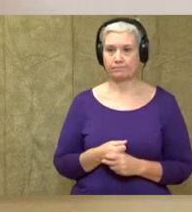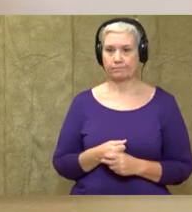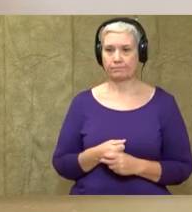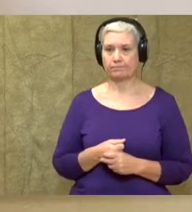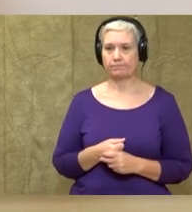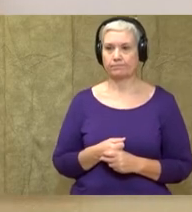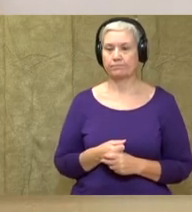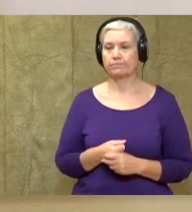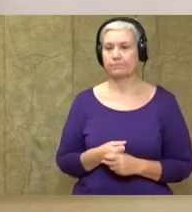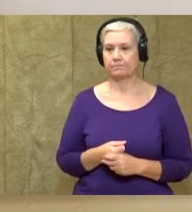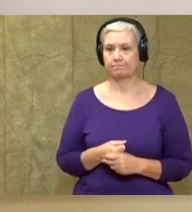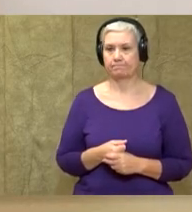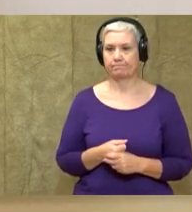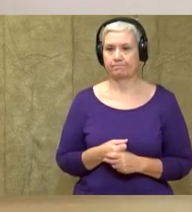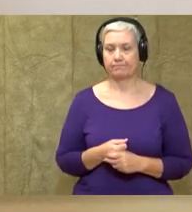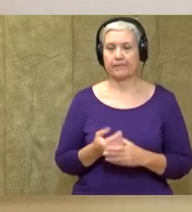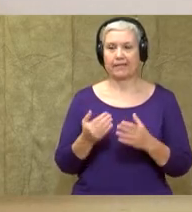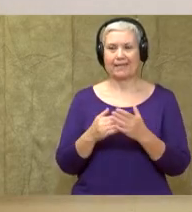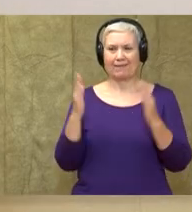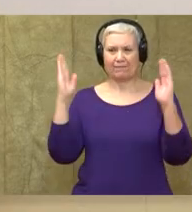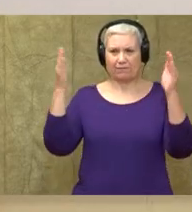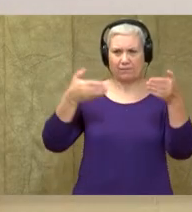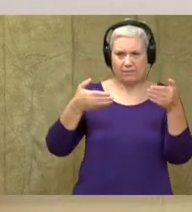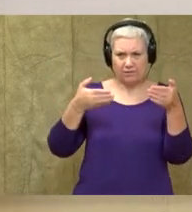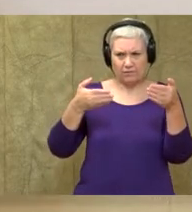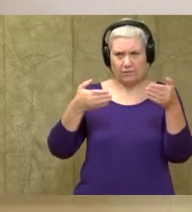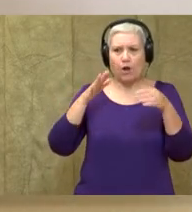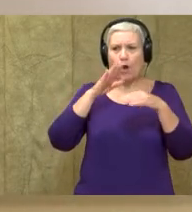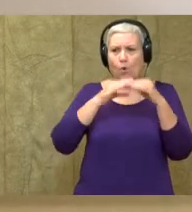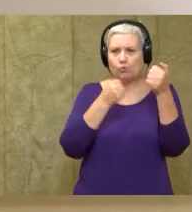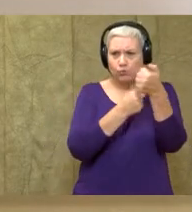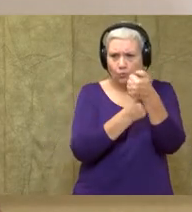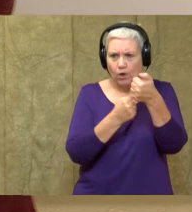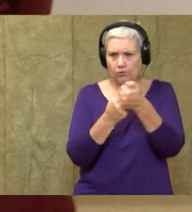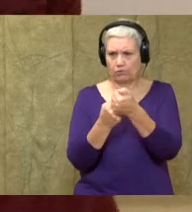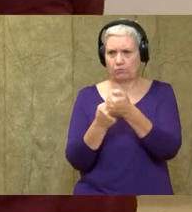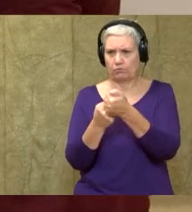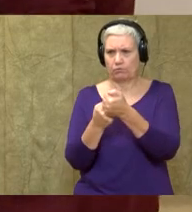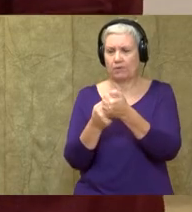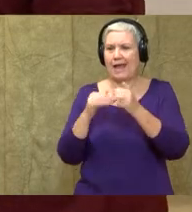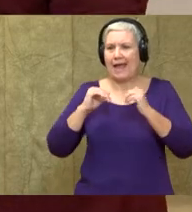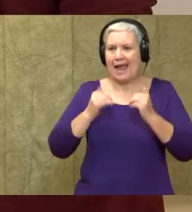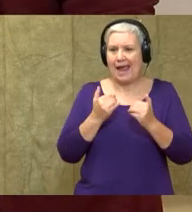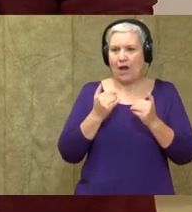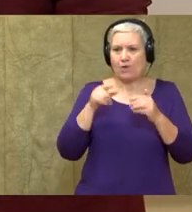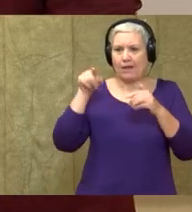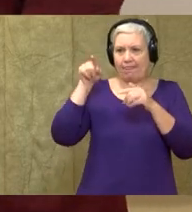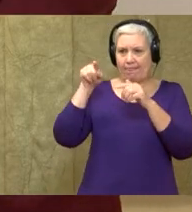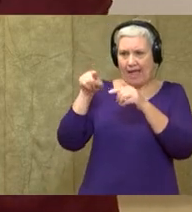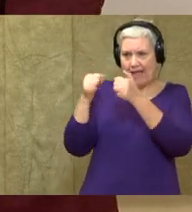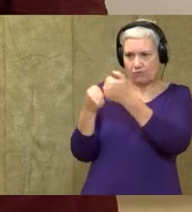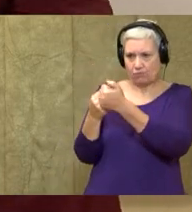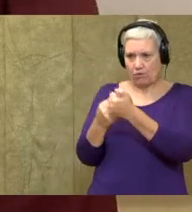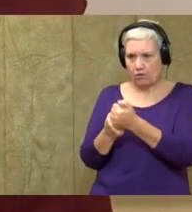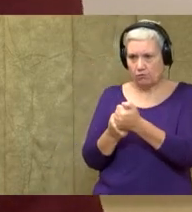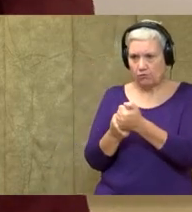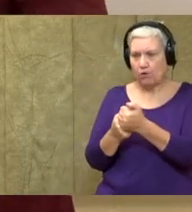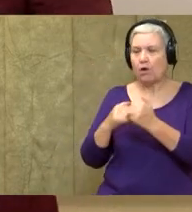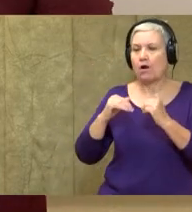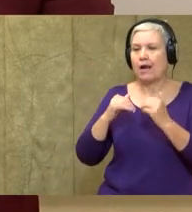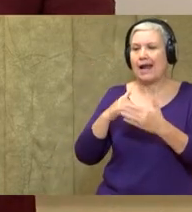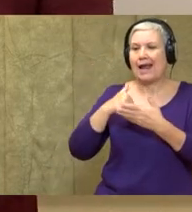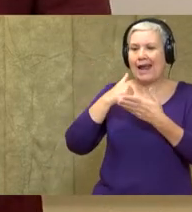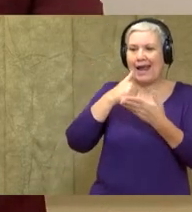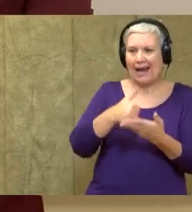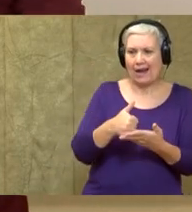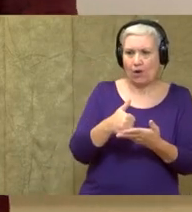But again, the focus is on the structure. How did that structure dictate the strategy? I'm